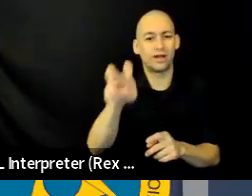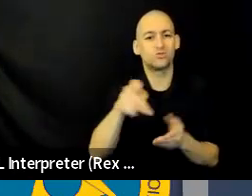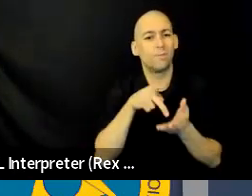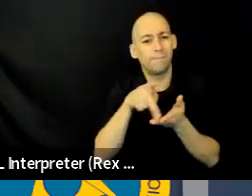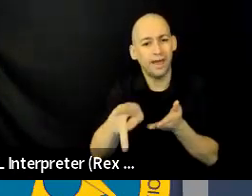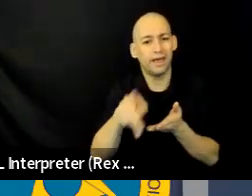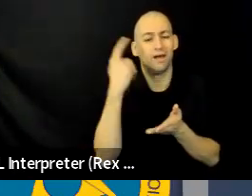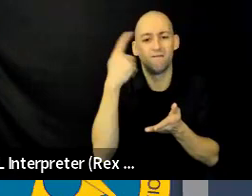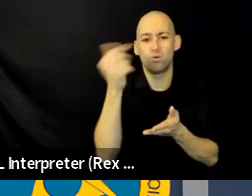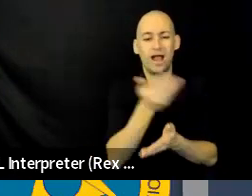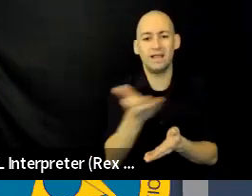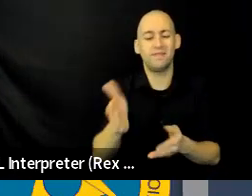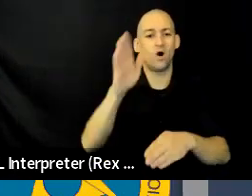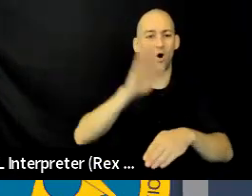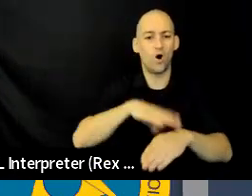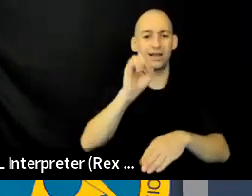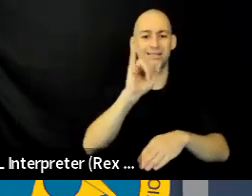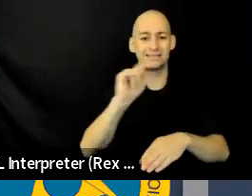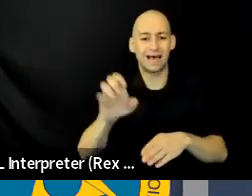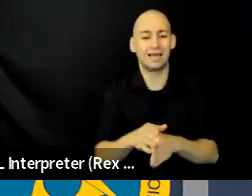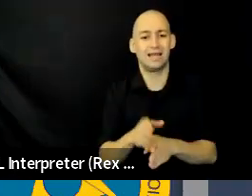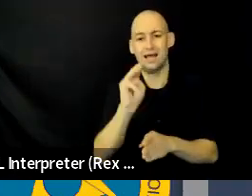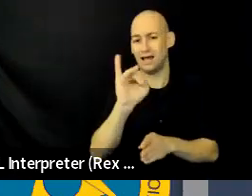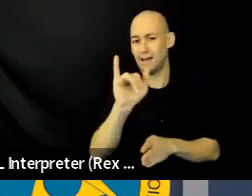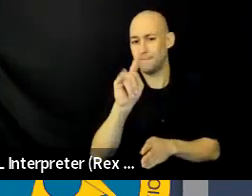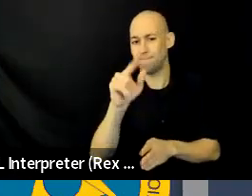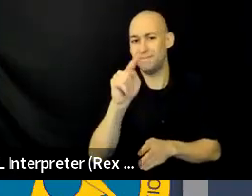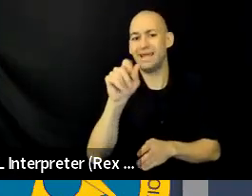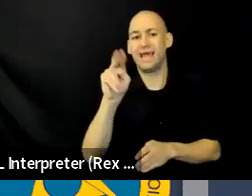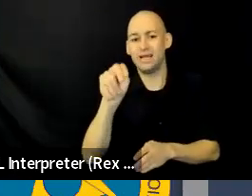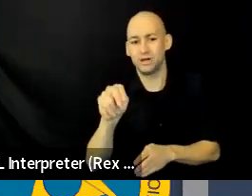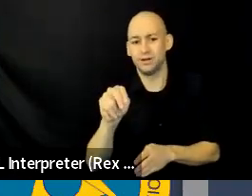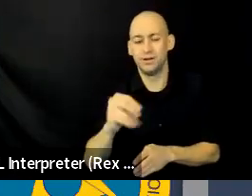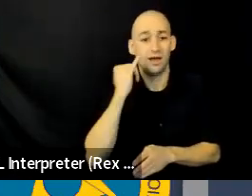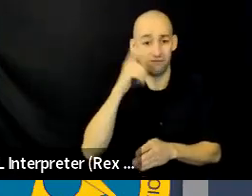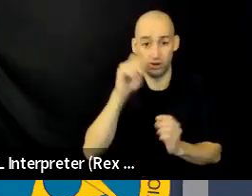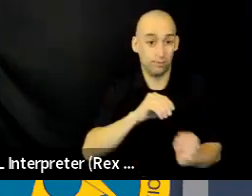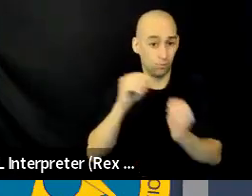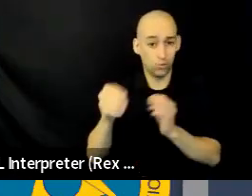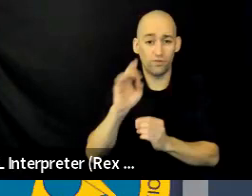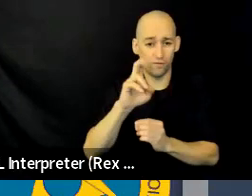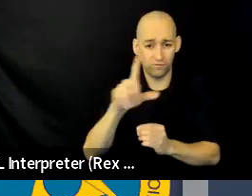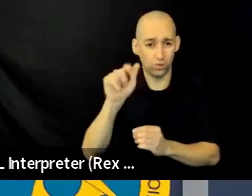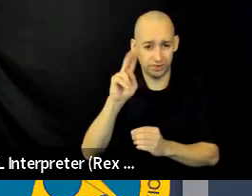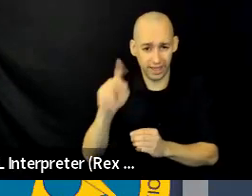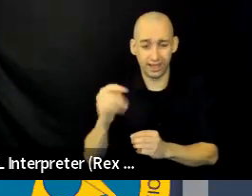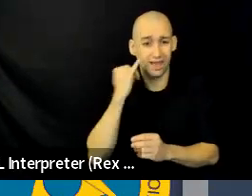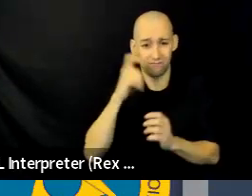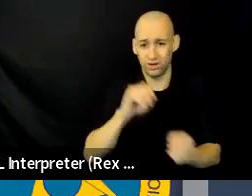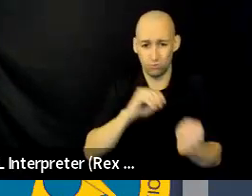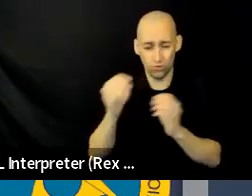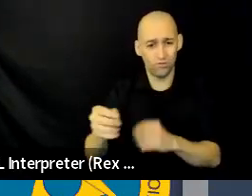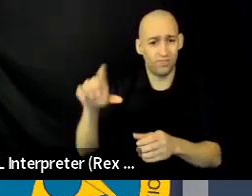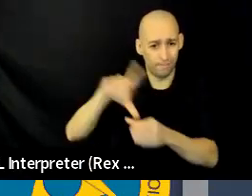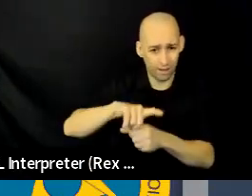whatever on-site mitigation is required. Where if you have to move the fuel tanks, move the fuel tanks. If you have to move the pumps, where you